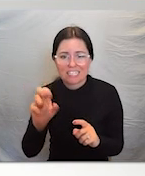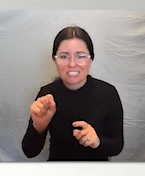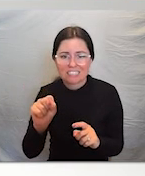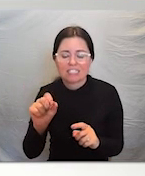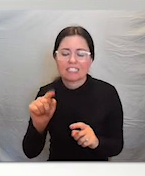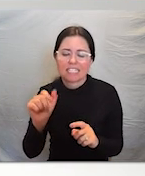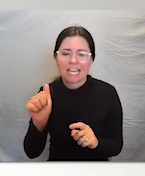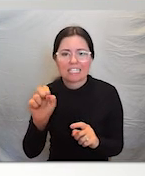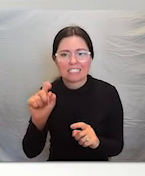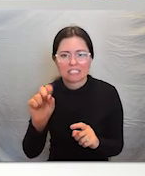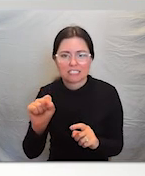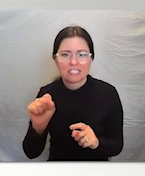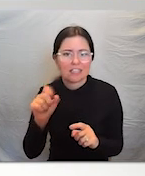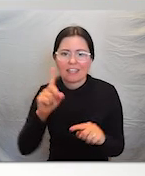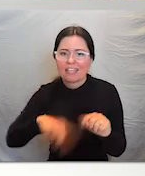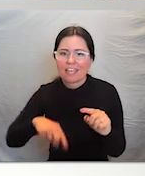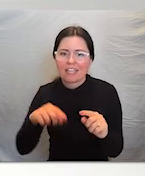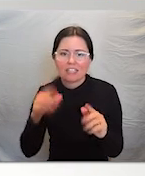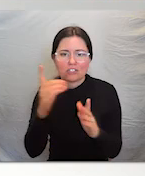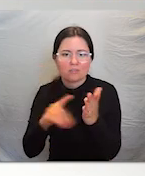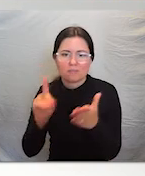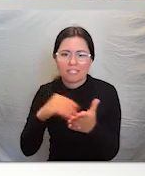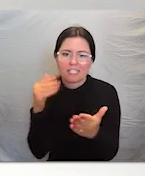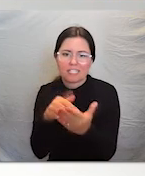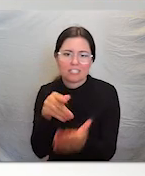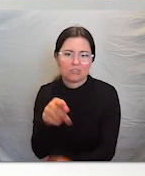be discriminated against.